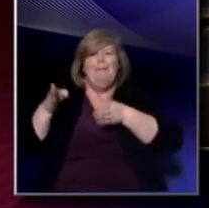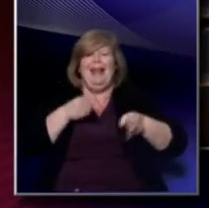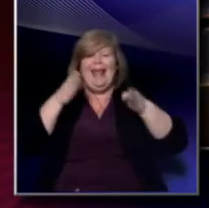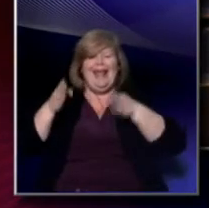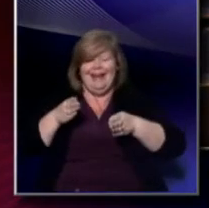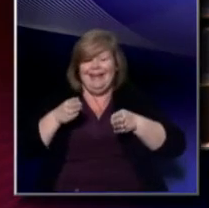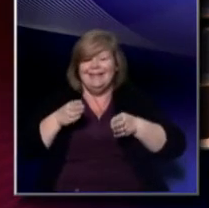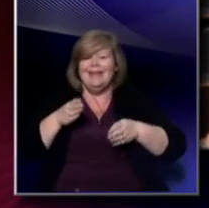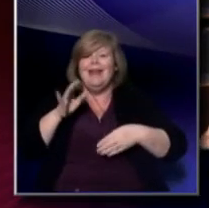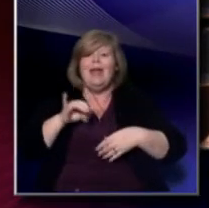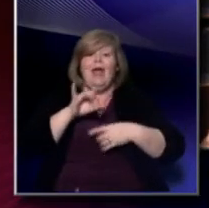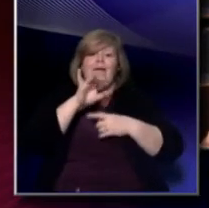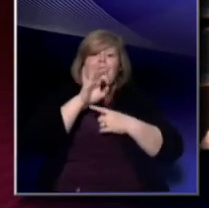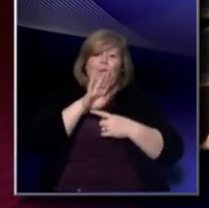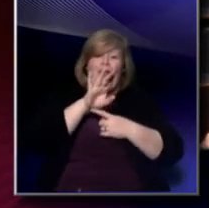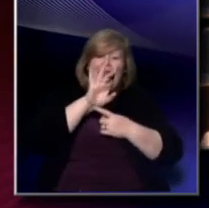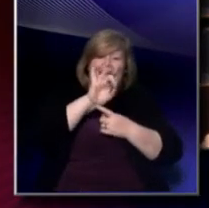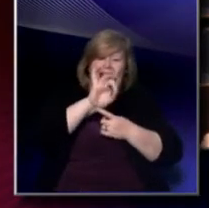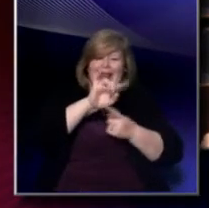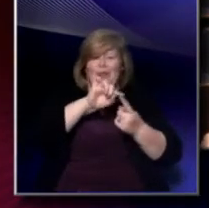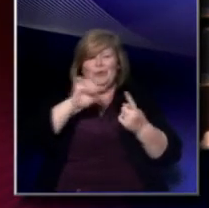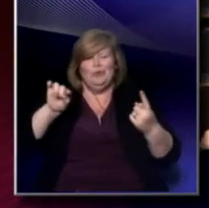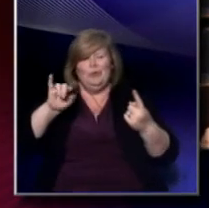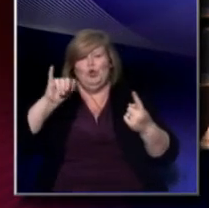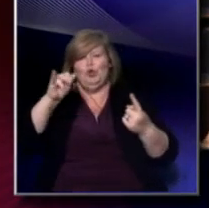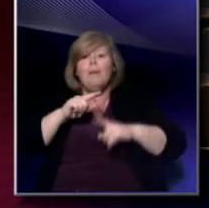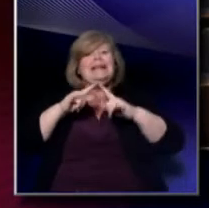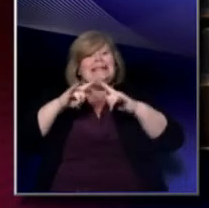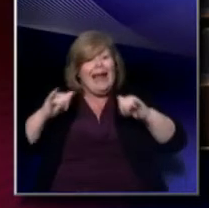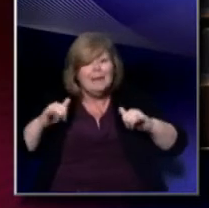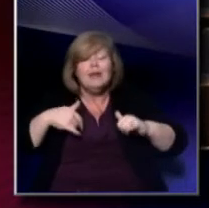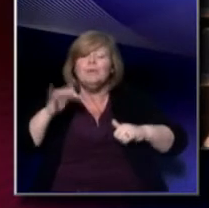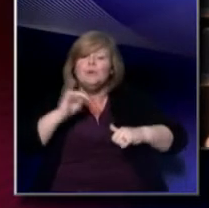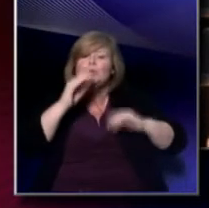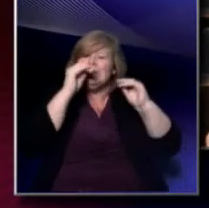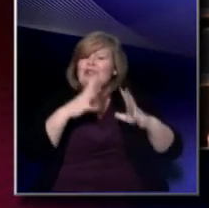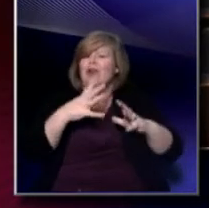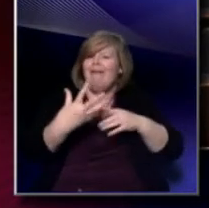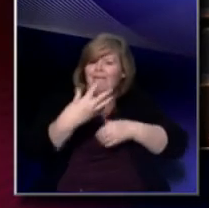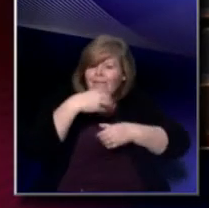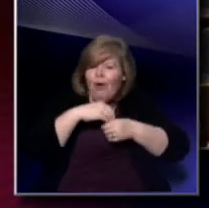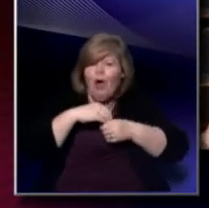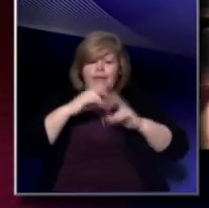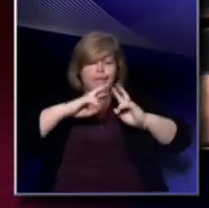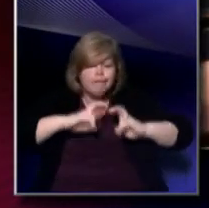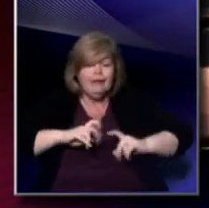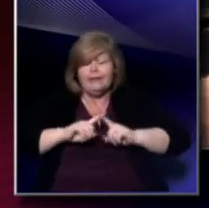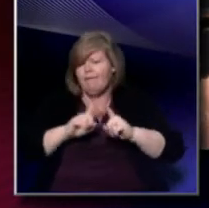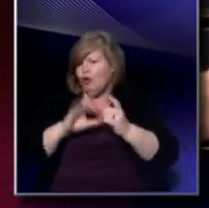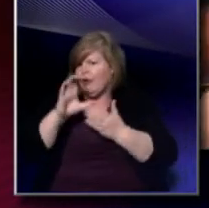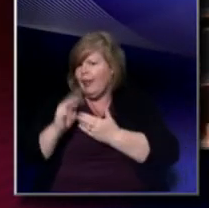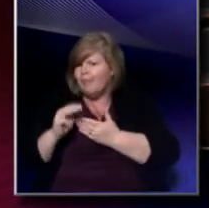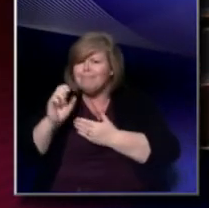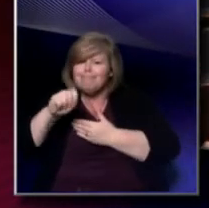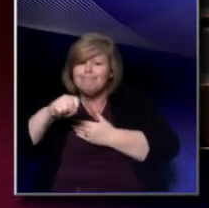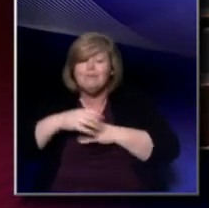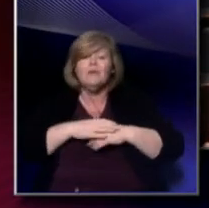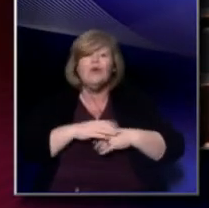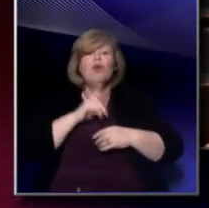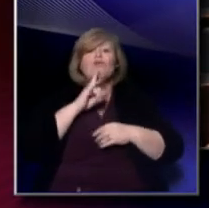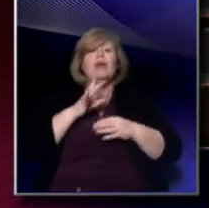and go through the end of this fiscal year, which would be June, with curriculum. We believe that if we take a top-down